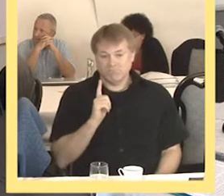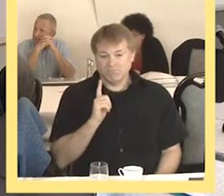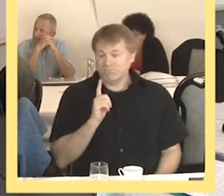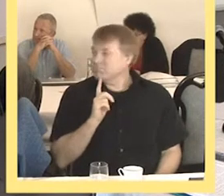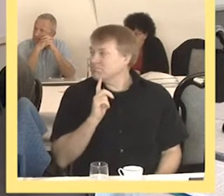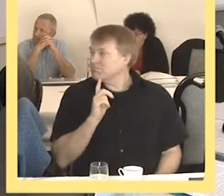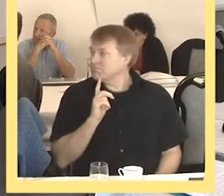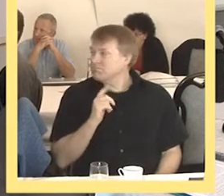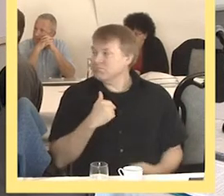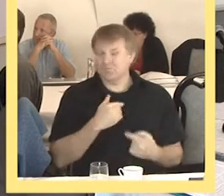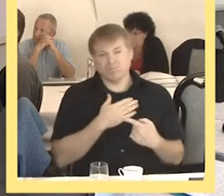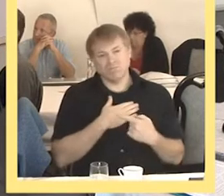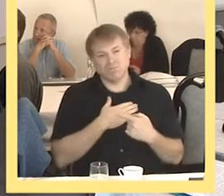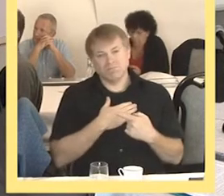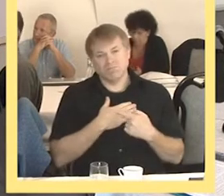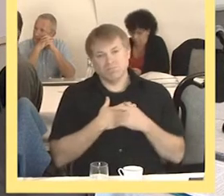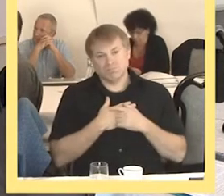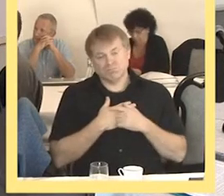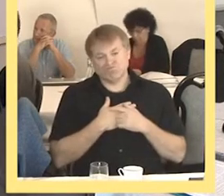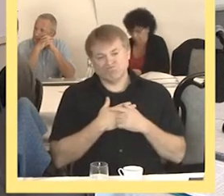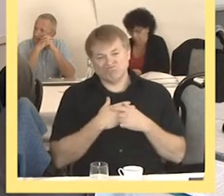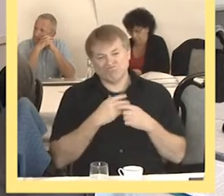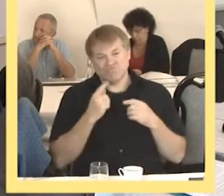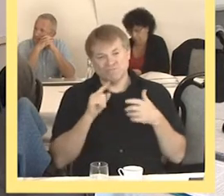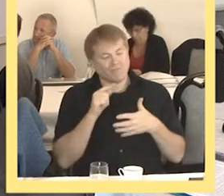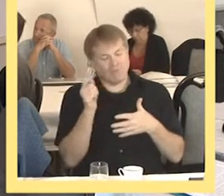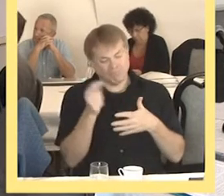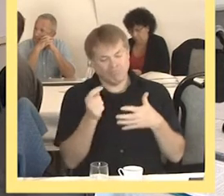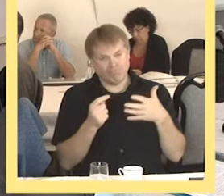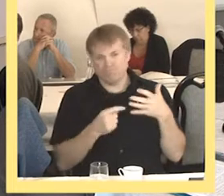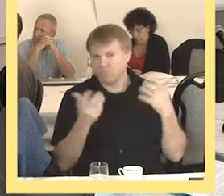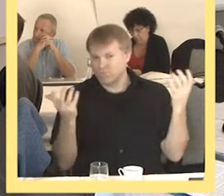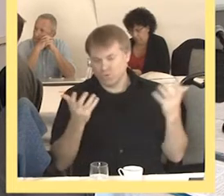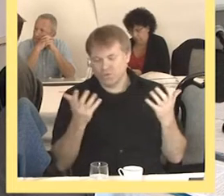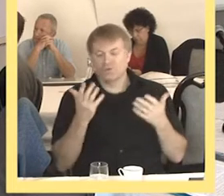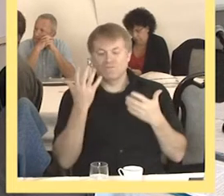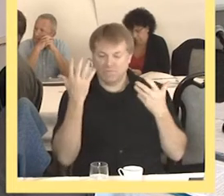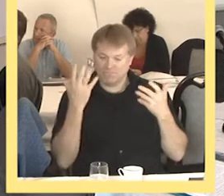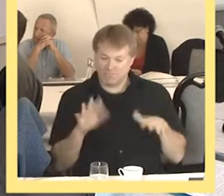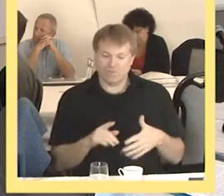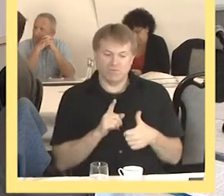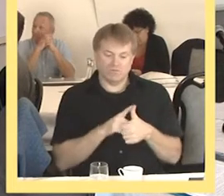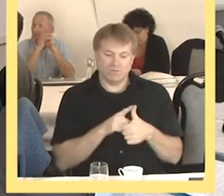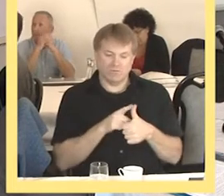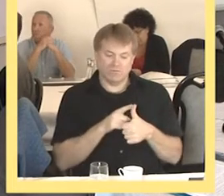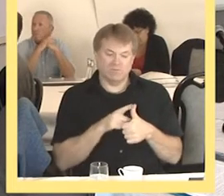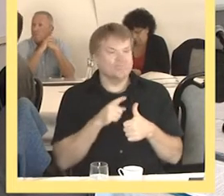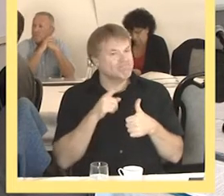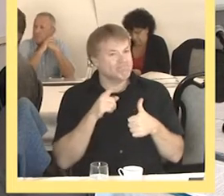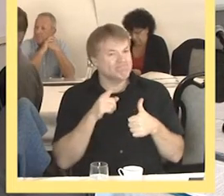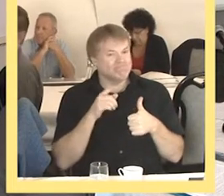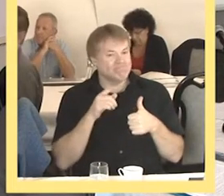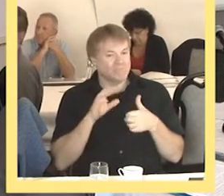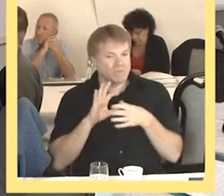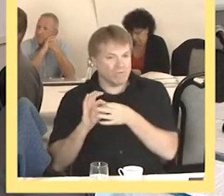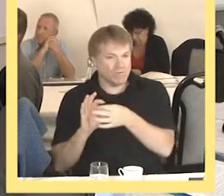For me, some of the conclusions are that we need more networking. The workshop results were